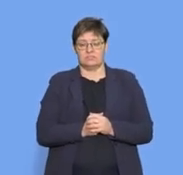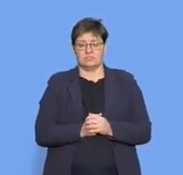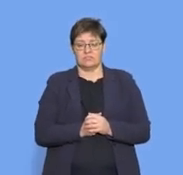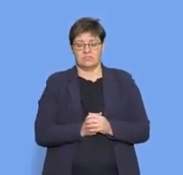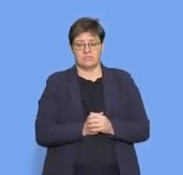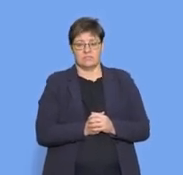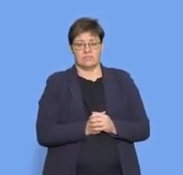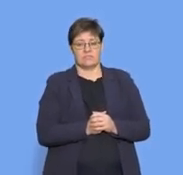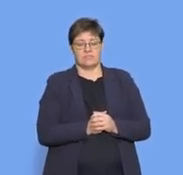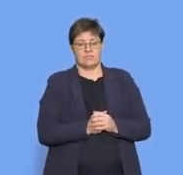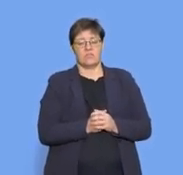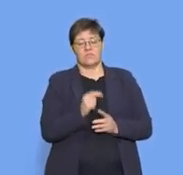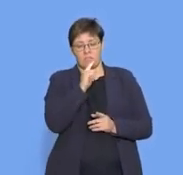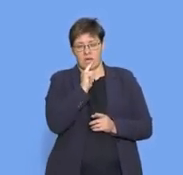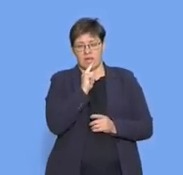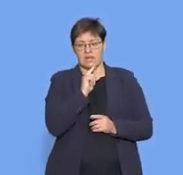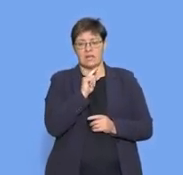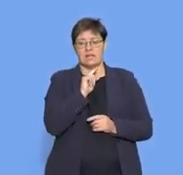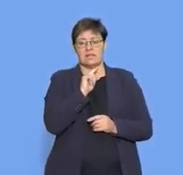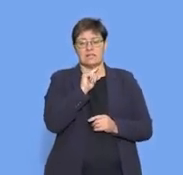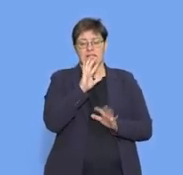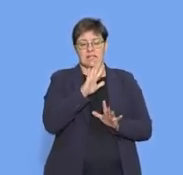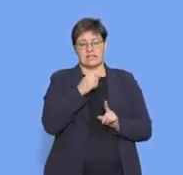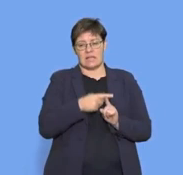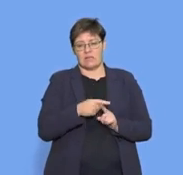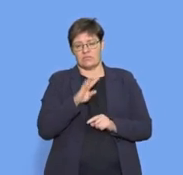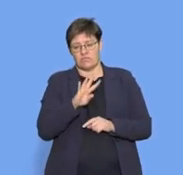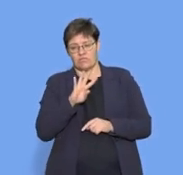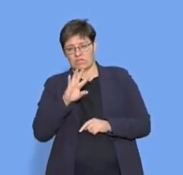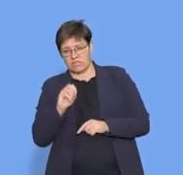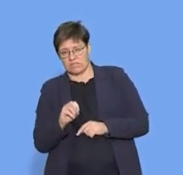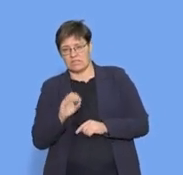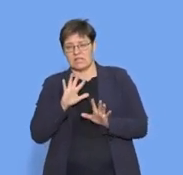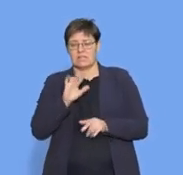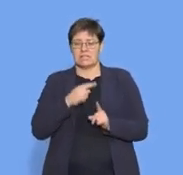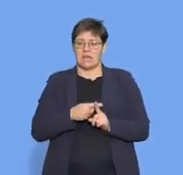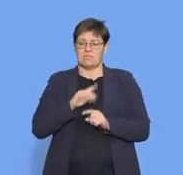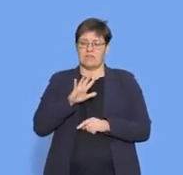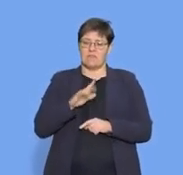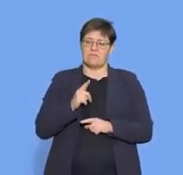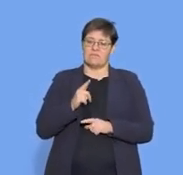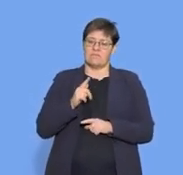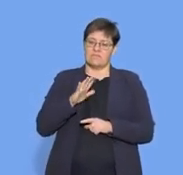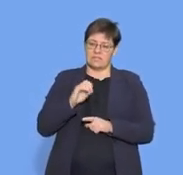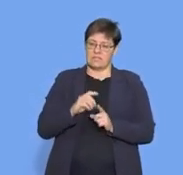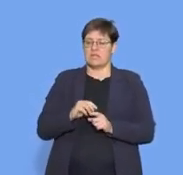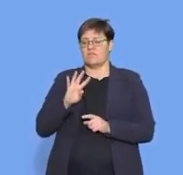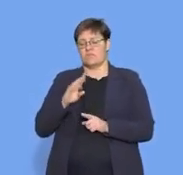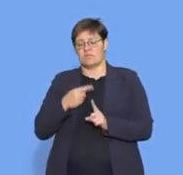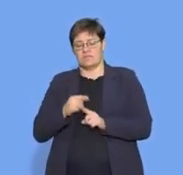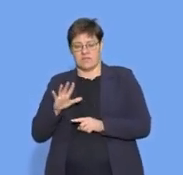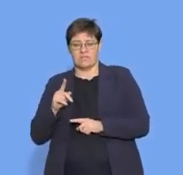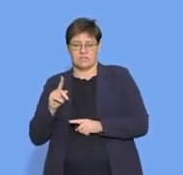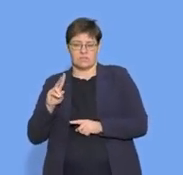the dimensions into one bracket because I know that 10 times 4 is 40, 10 times 5 is 50, and 4 times 5 is